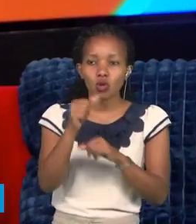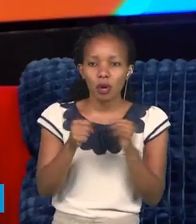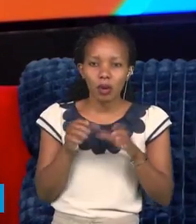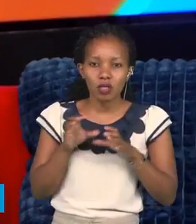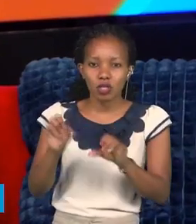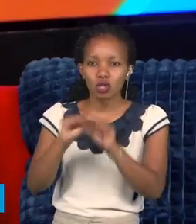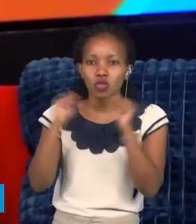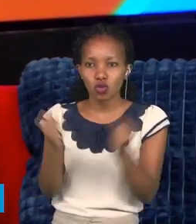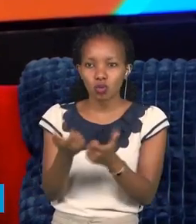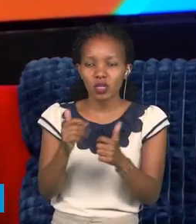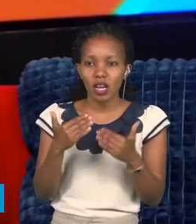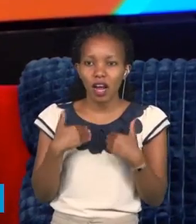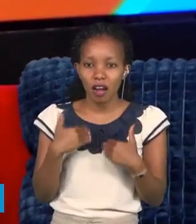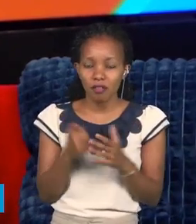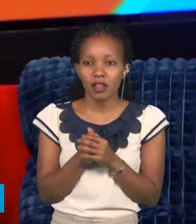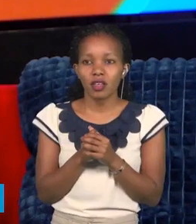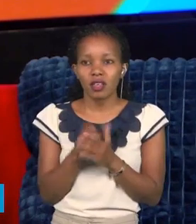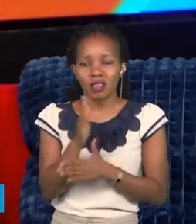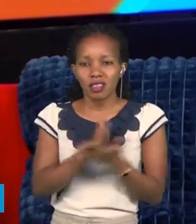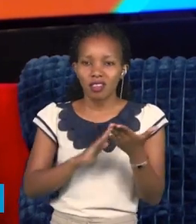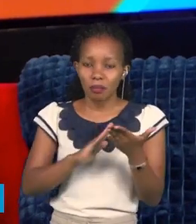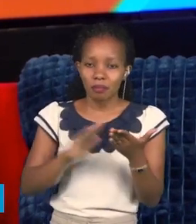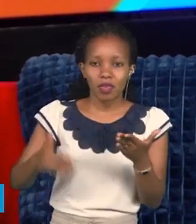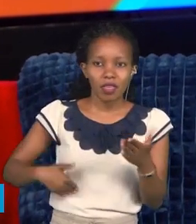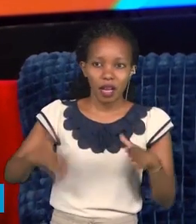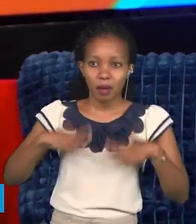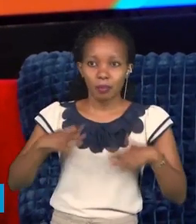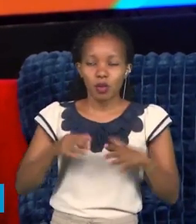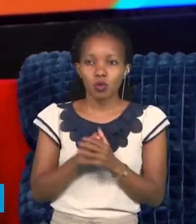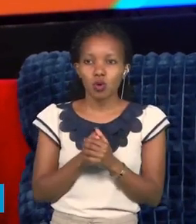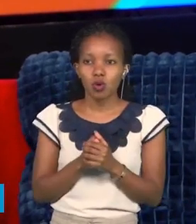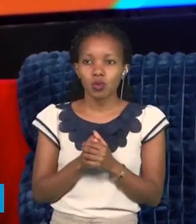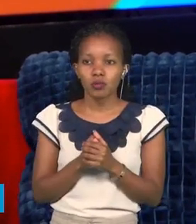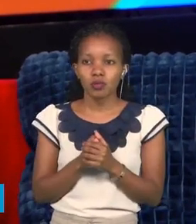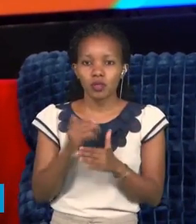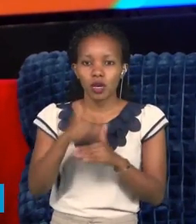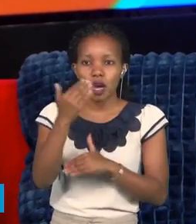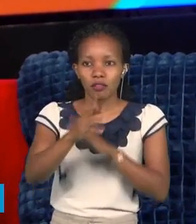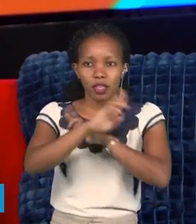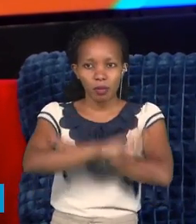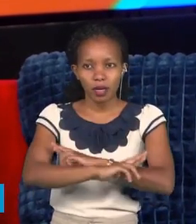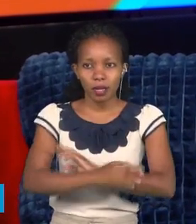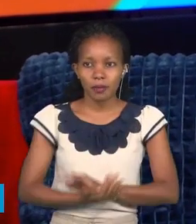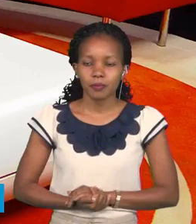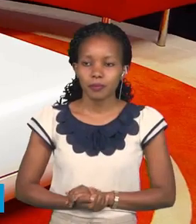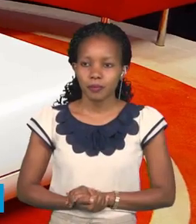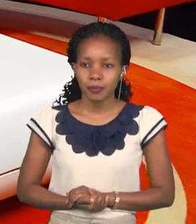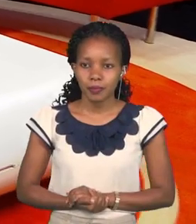social media kind of puts some young characters in place. Well, we're coming to you after a short break.